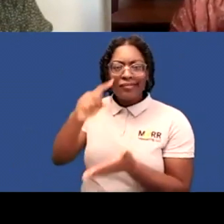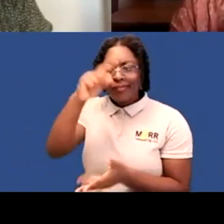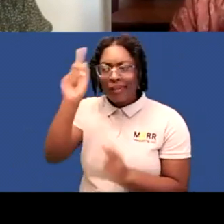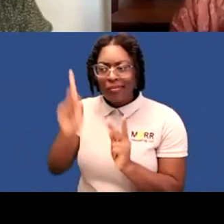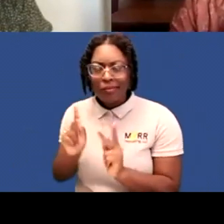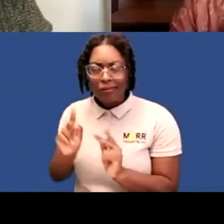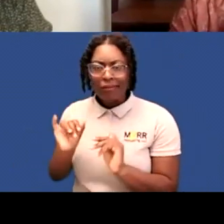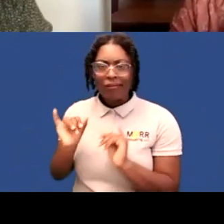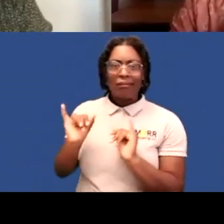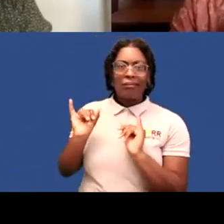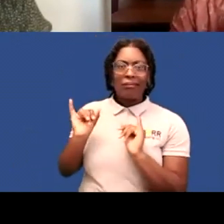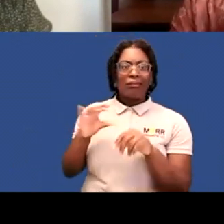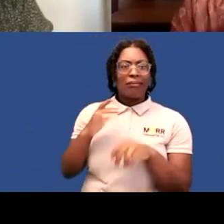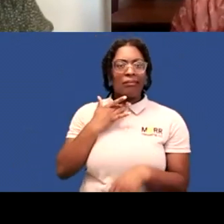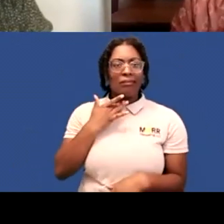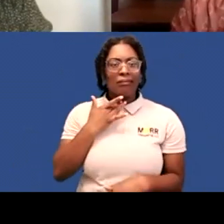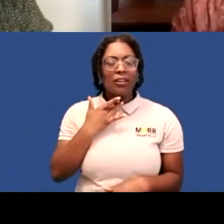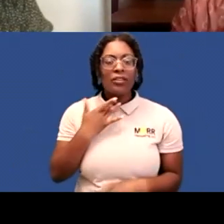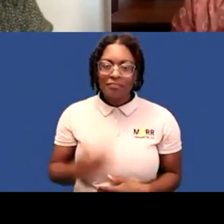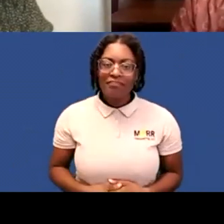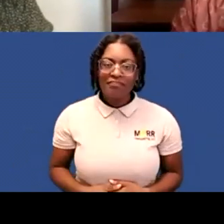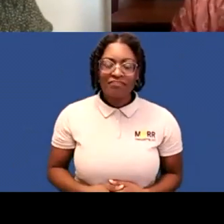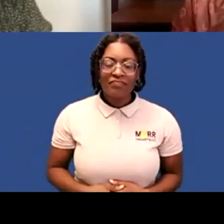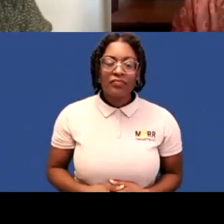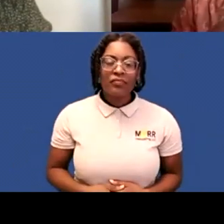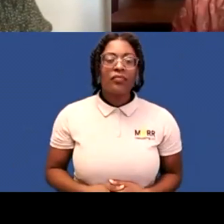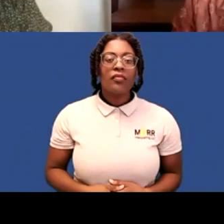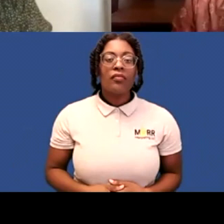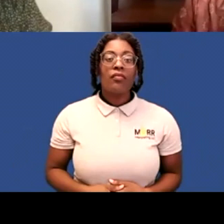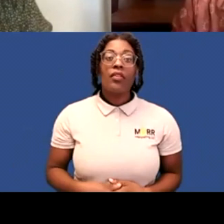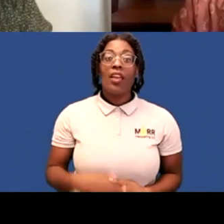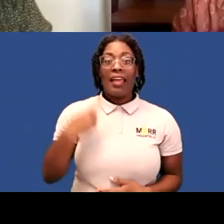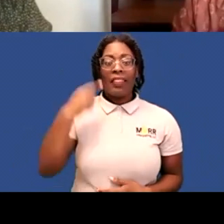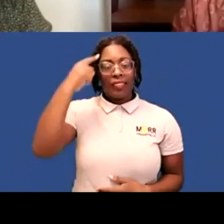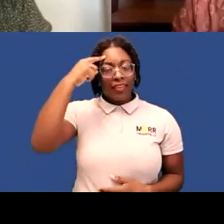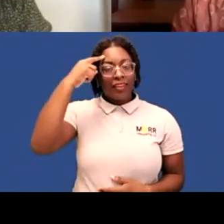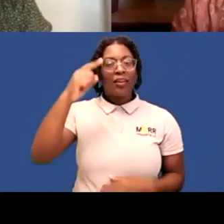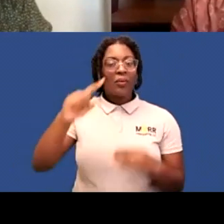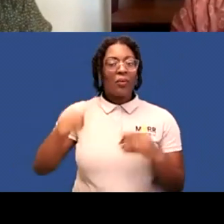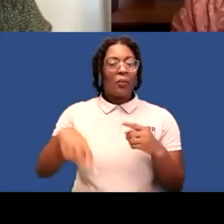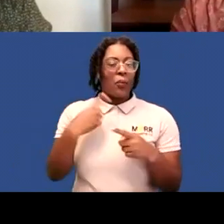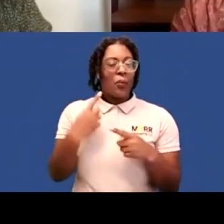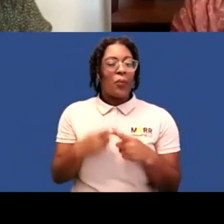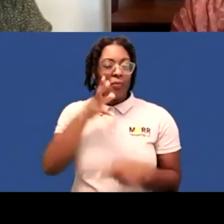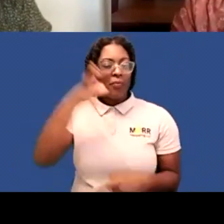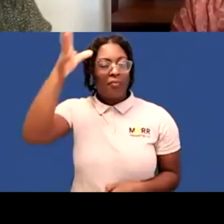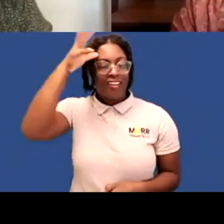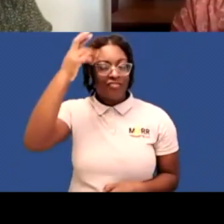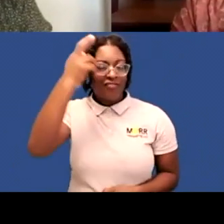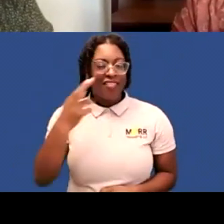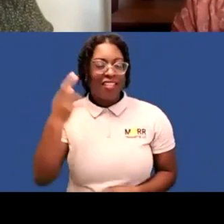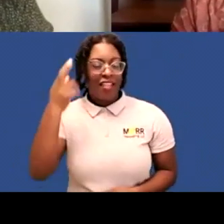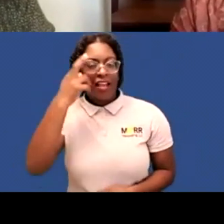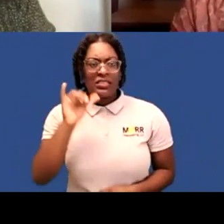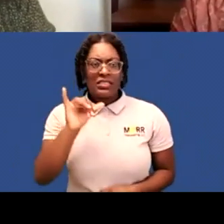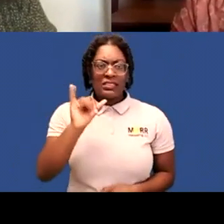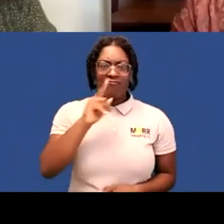not. Then I think maybe some parents will back off just a little.